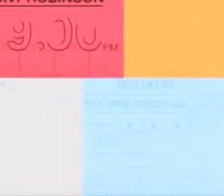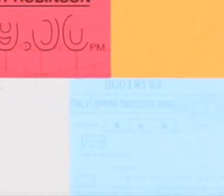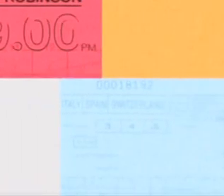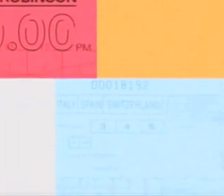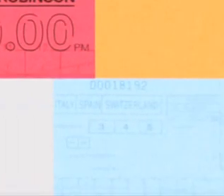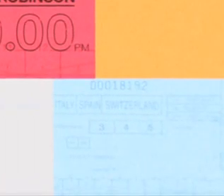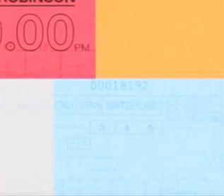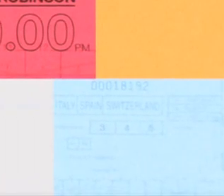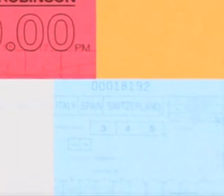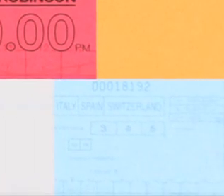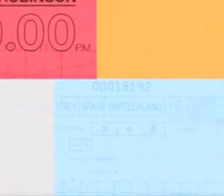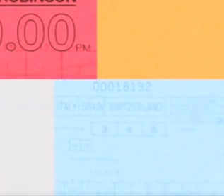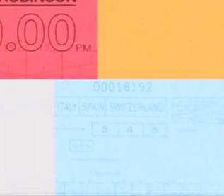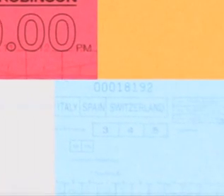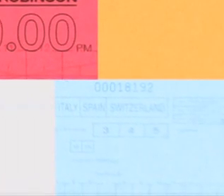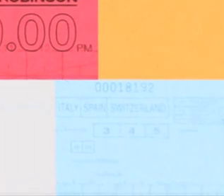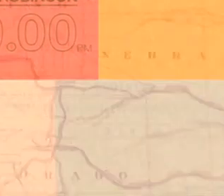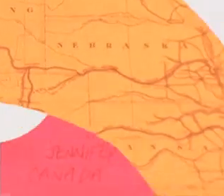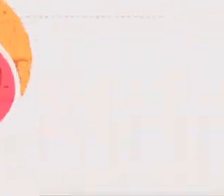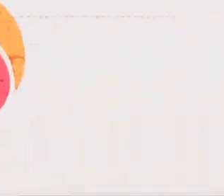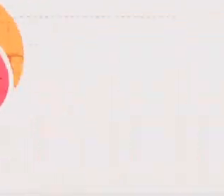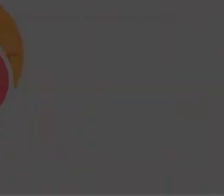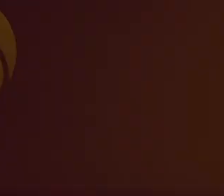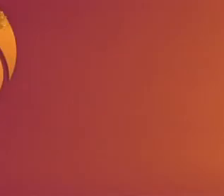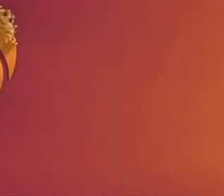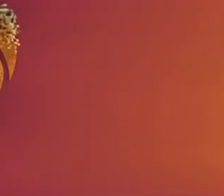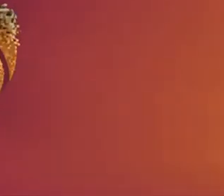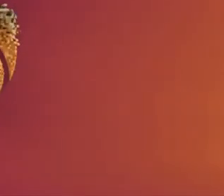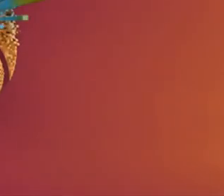Tony Robinson starts next Monday at 9 on Channel 5.